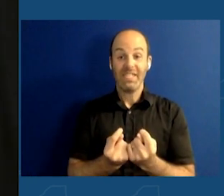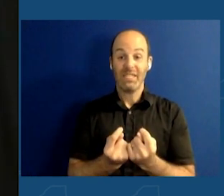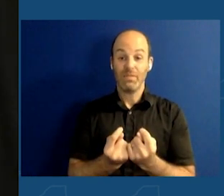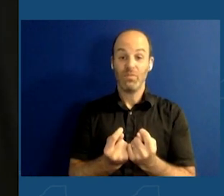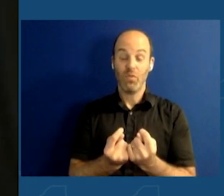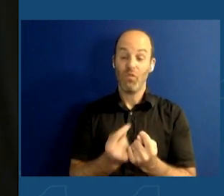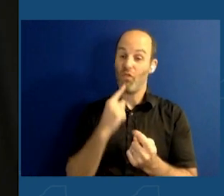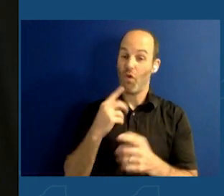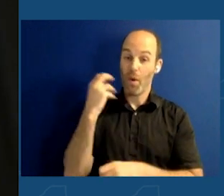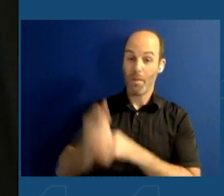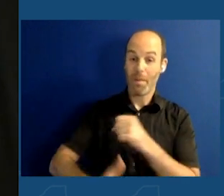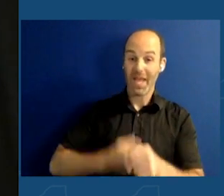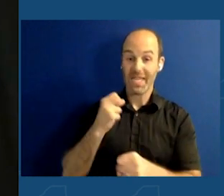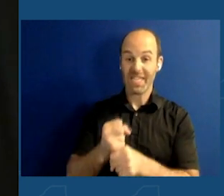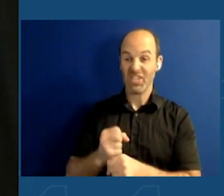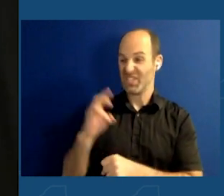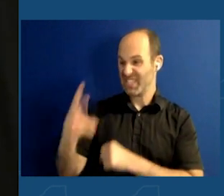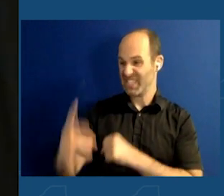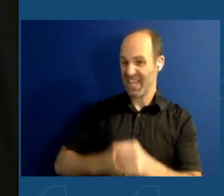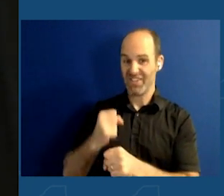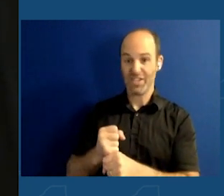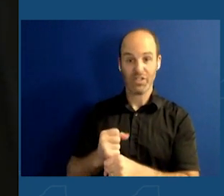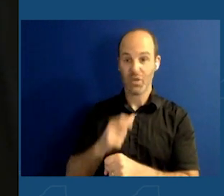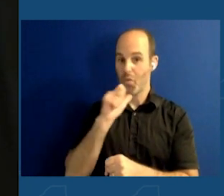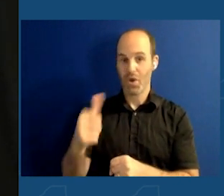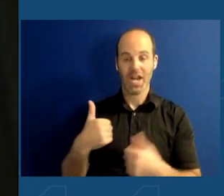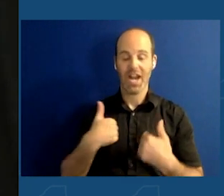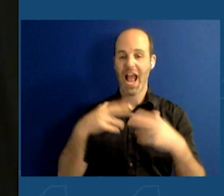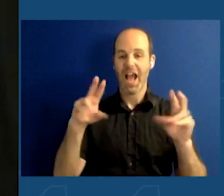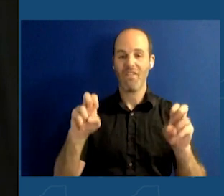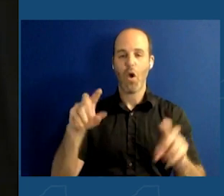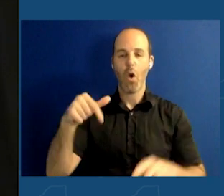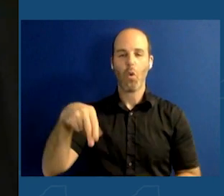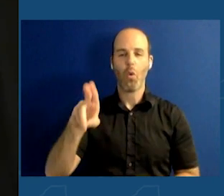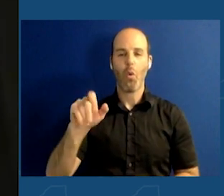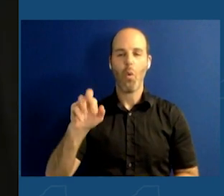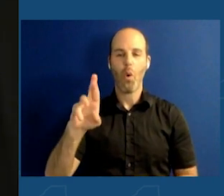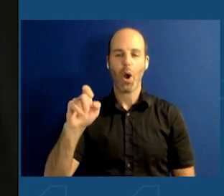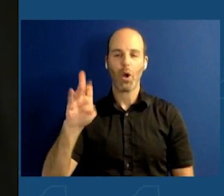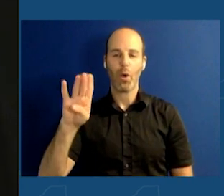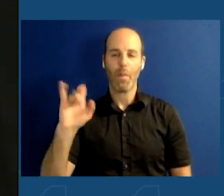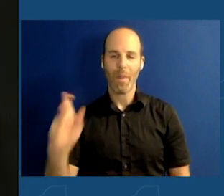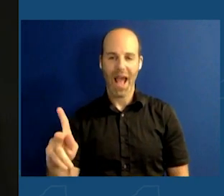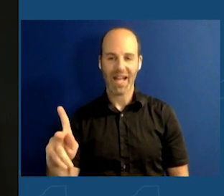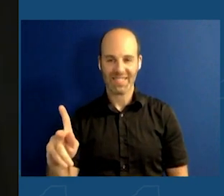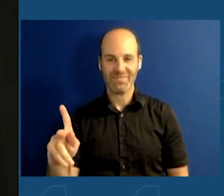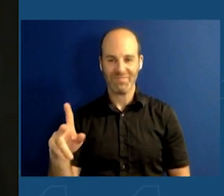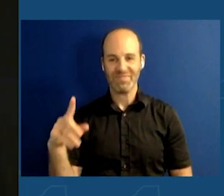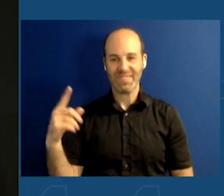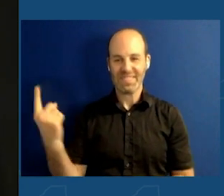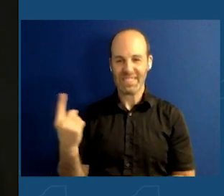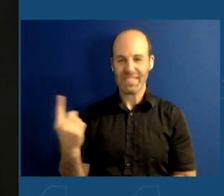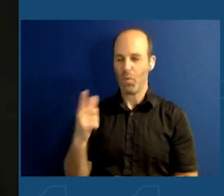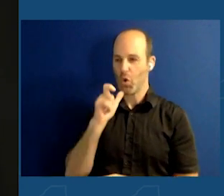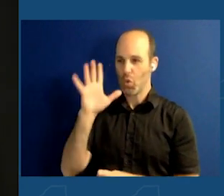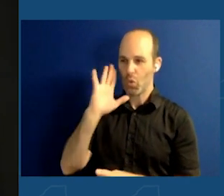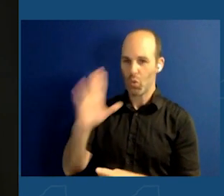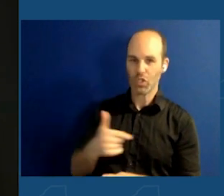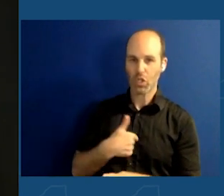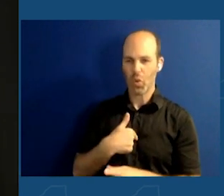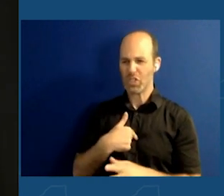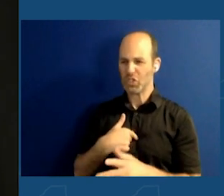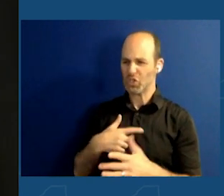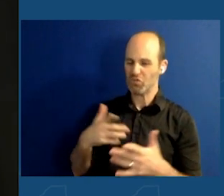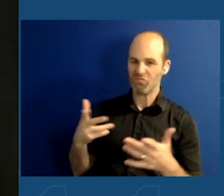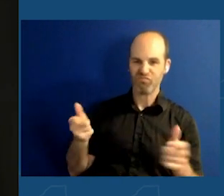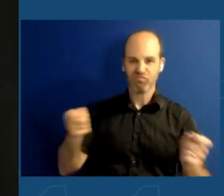years, almost 7 years, we were missing a quarterback. We was missing someone that was going to orchestrate the entire offensive team